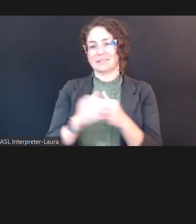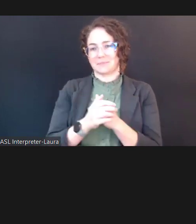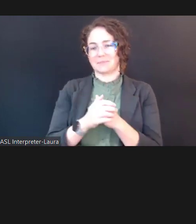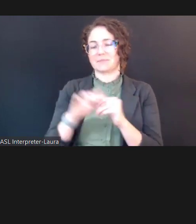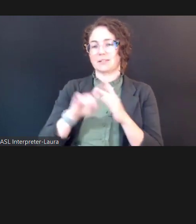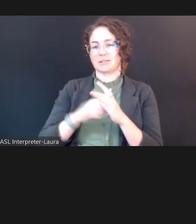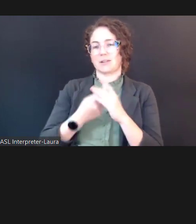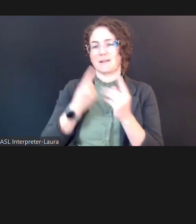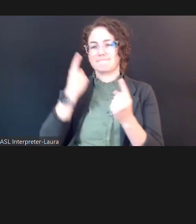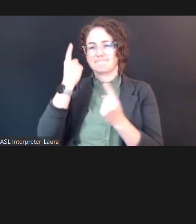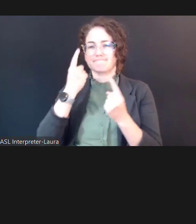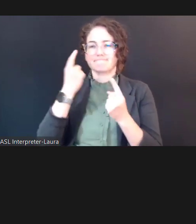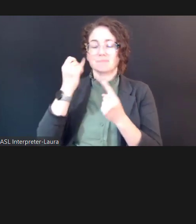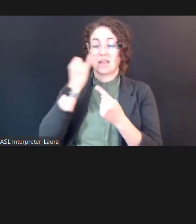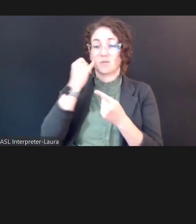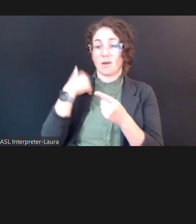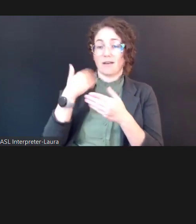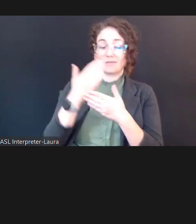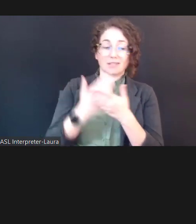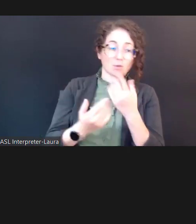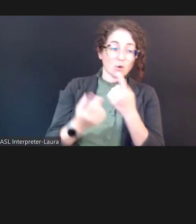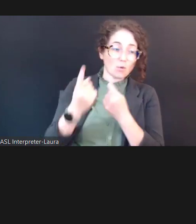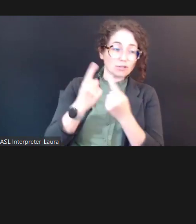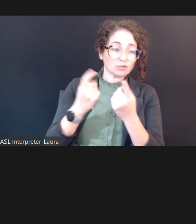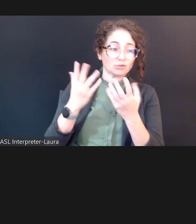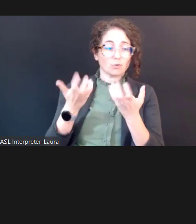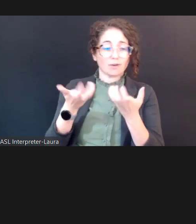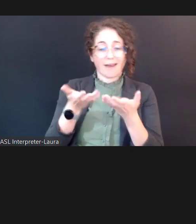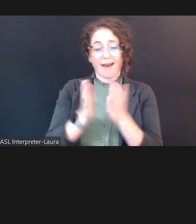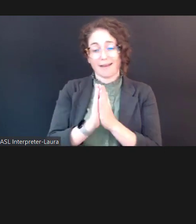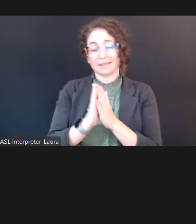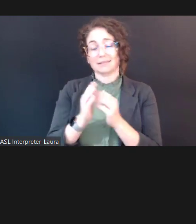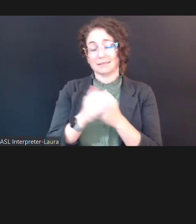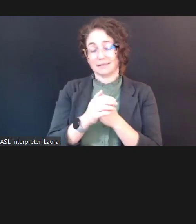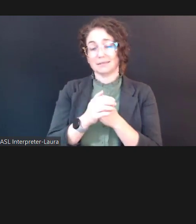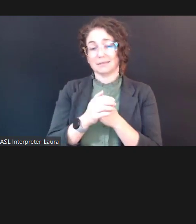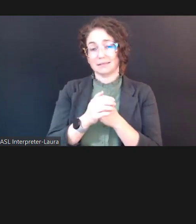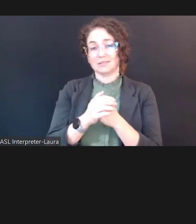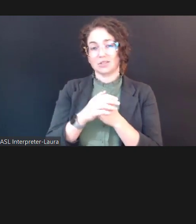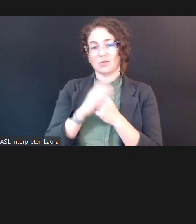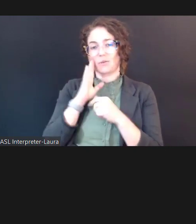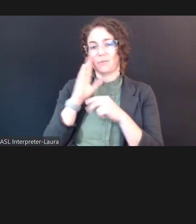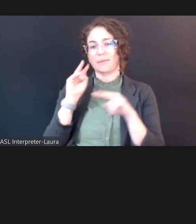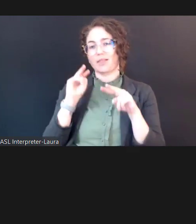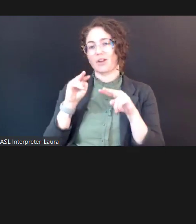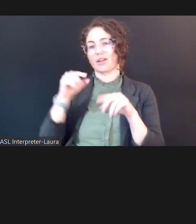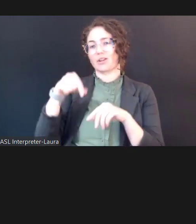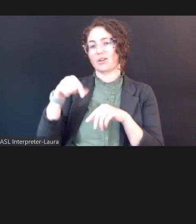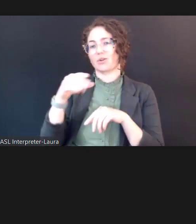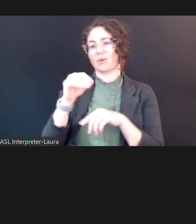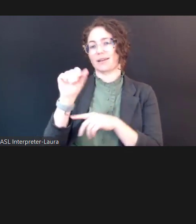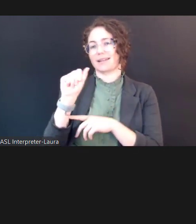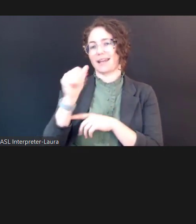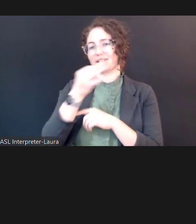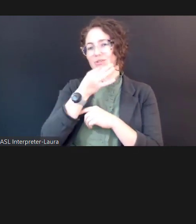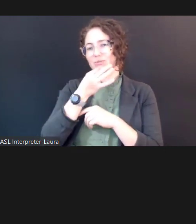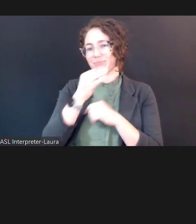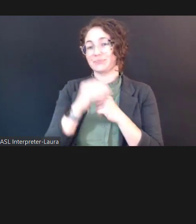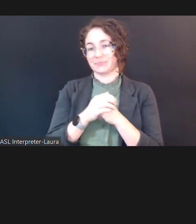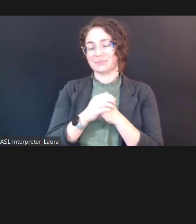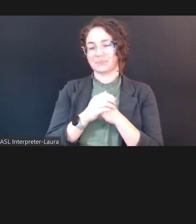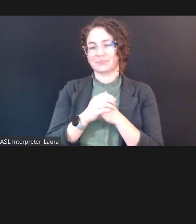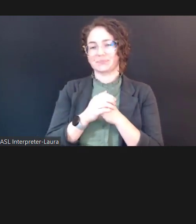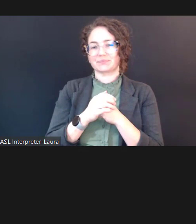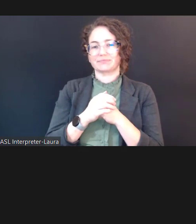start thinking about whether you have some questions you want to ask us, because we're going to be looking at our Q&A box here in a moment to